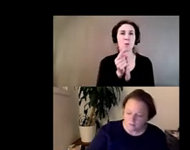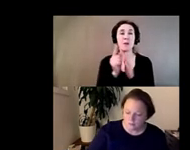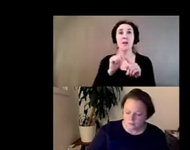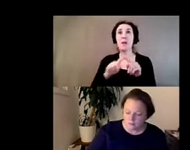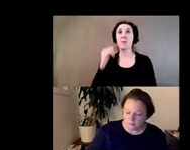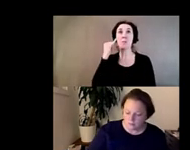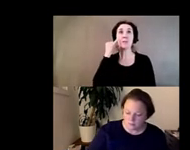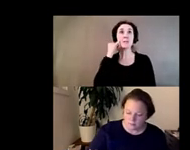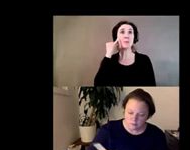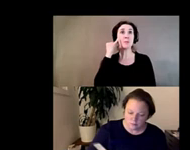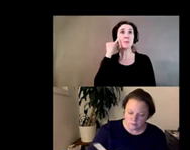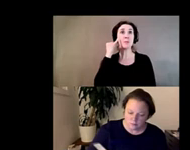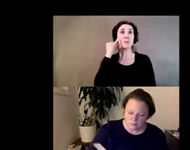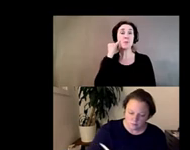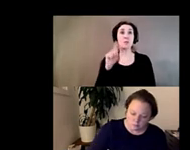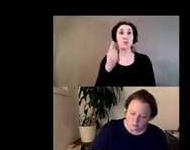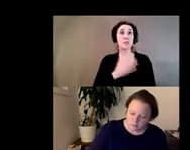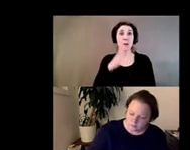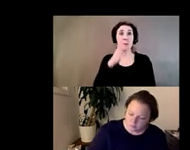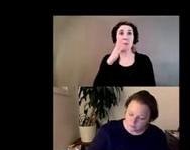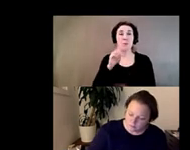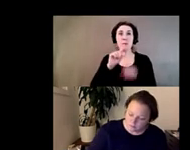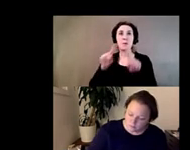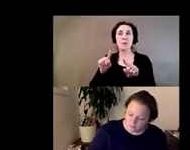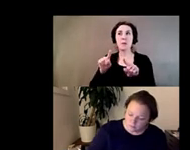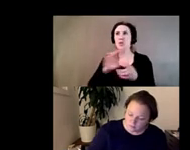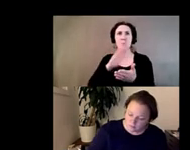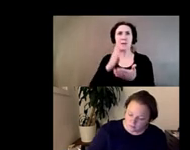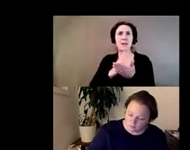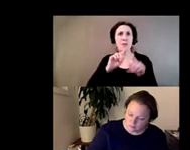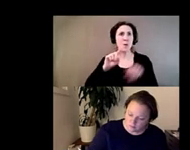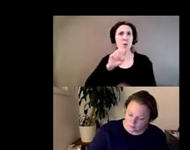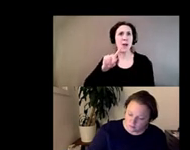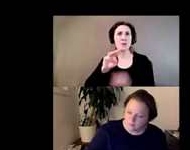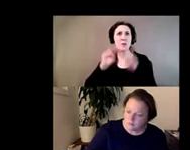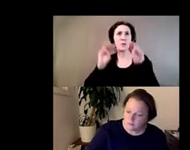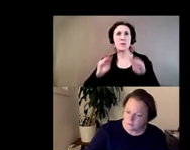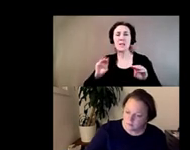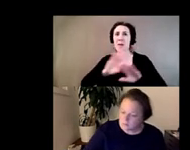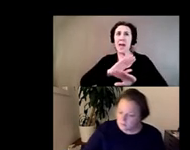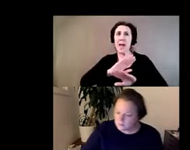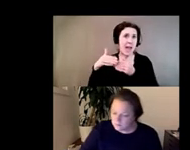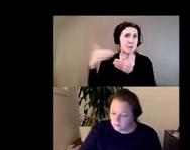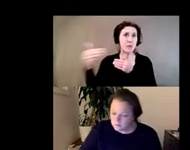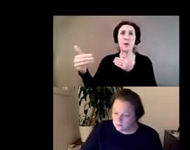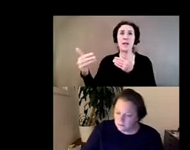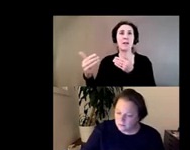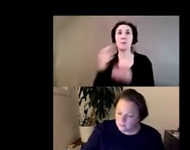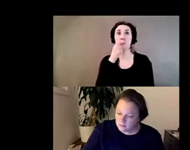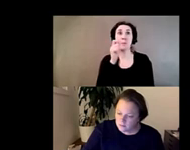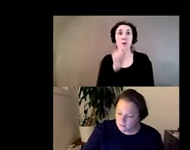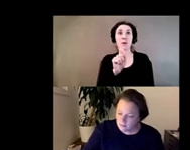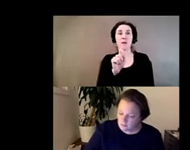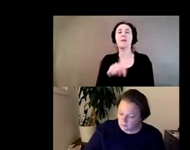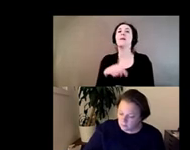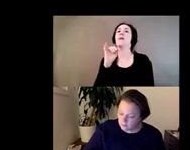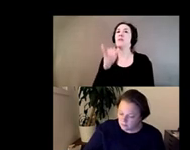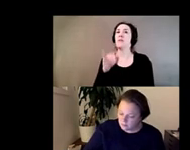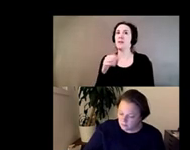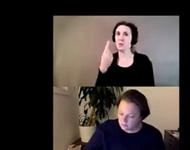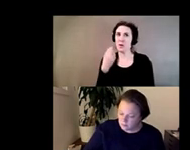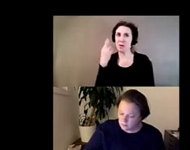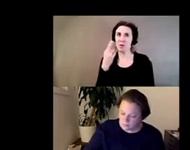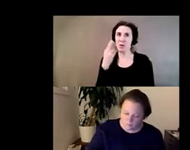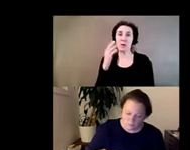come to see this show and this had happened she would never go back to the museum ever again that would just be it that would be it and that's one of the reasons that black and brown especially